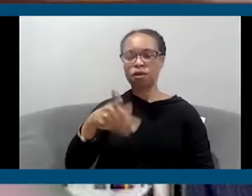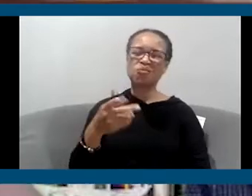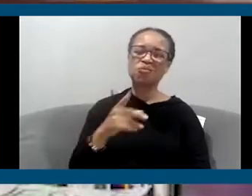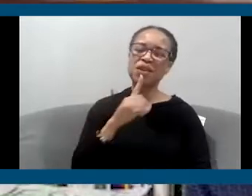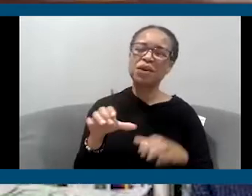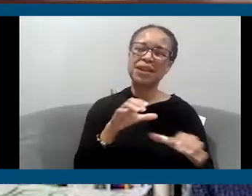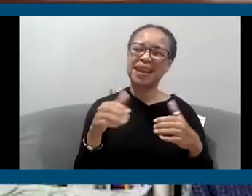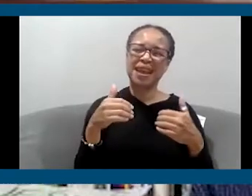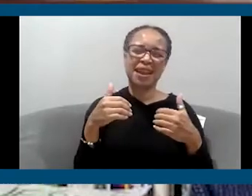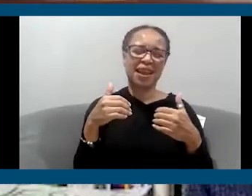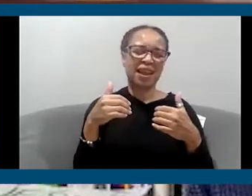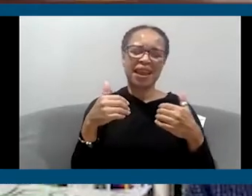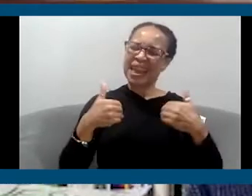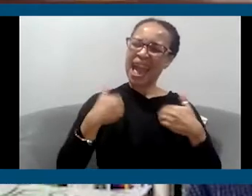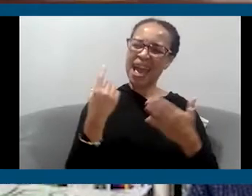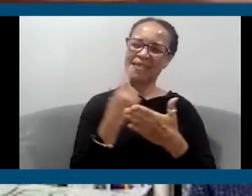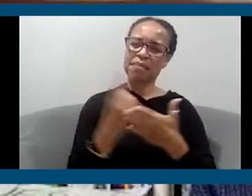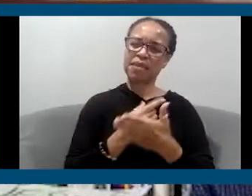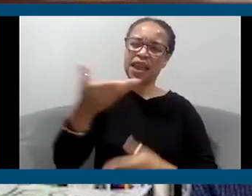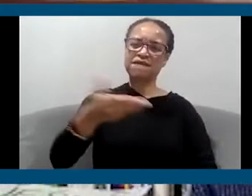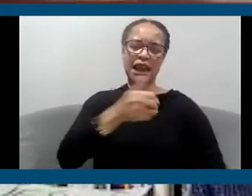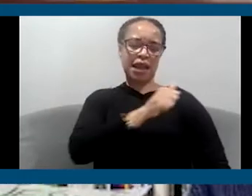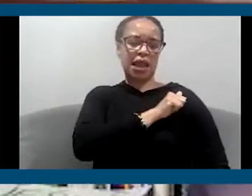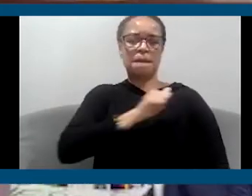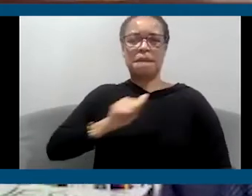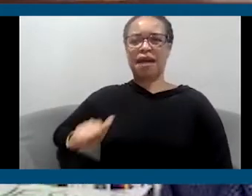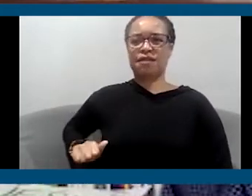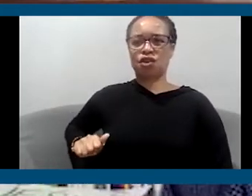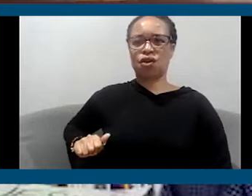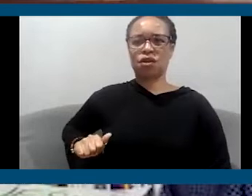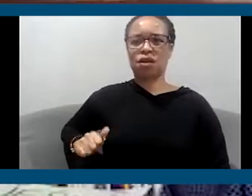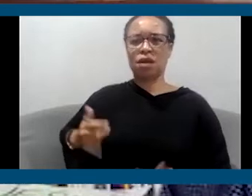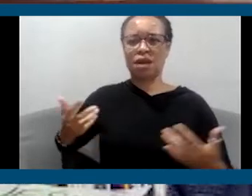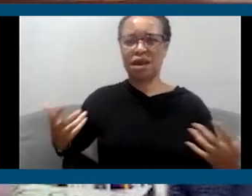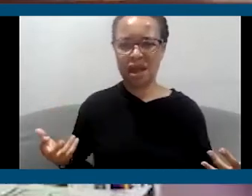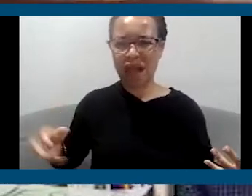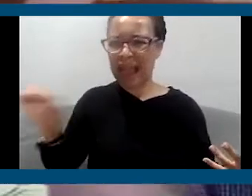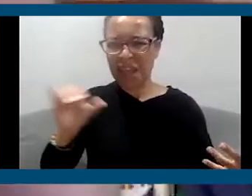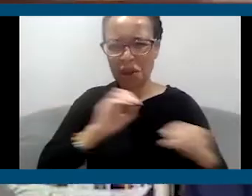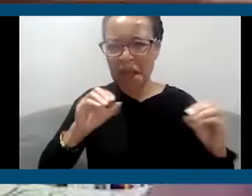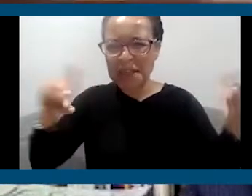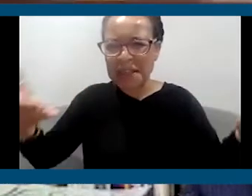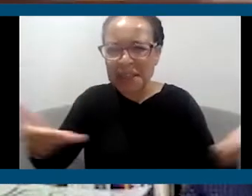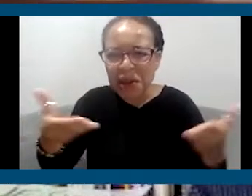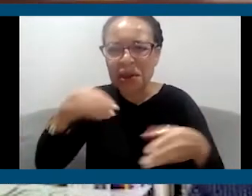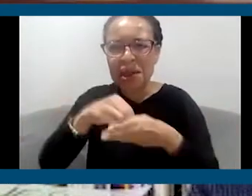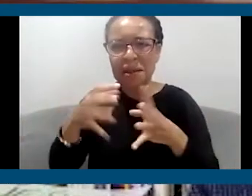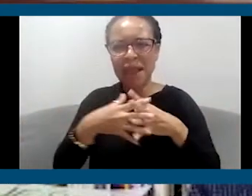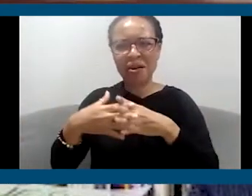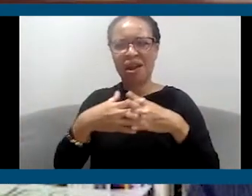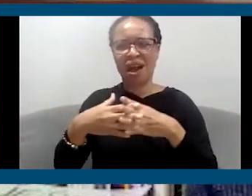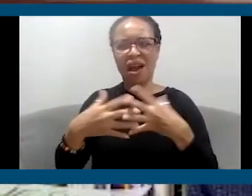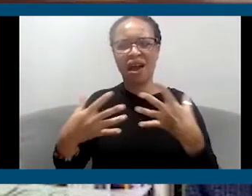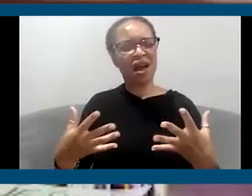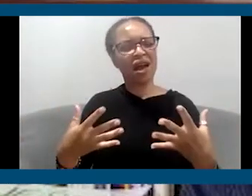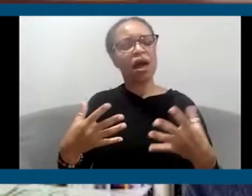hosted something and invited ambassadors from Muslim majority countries, as if there are no Muslims in America. A tradition that was started many, many years ago.